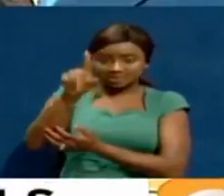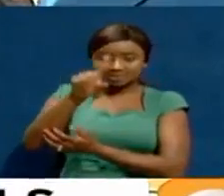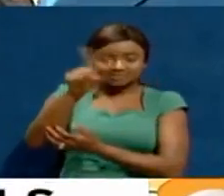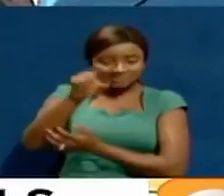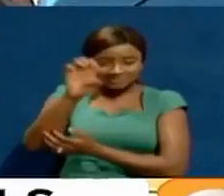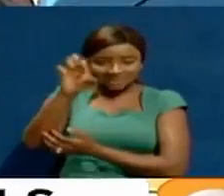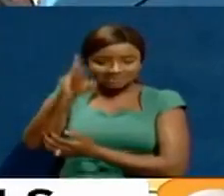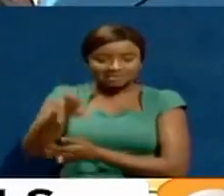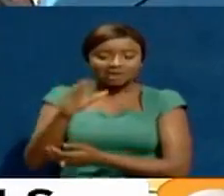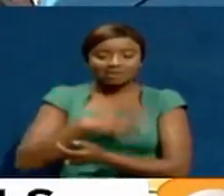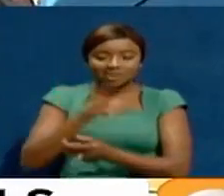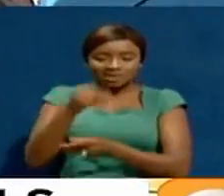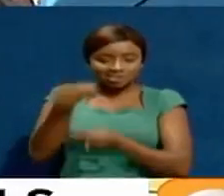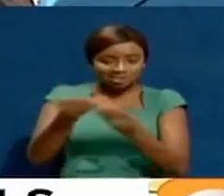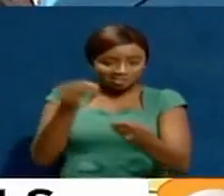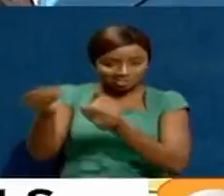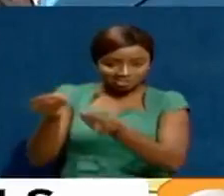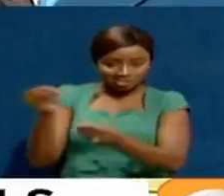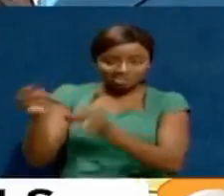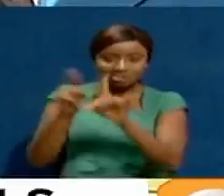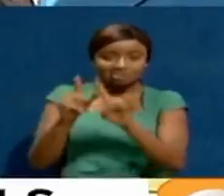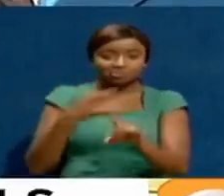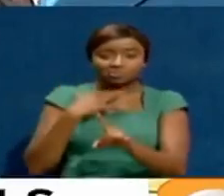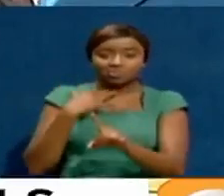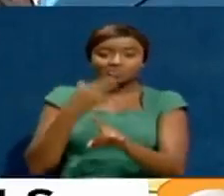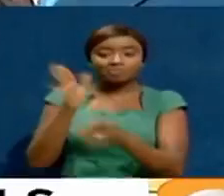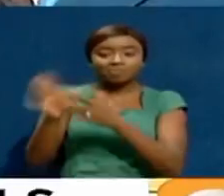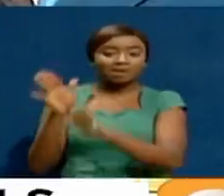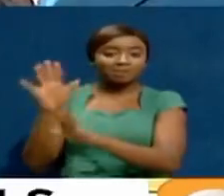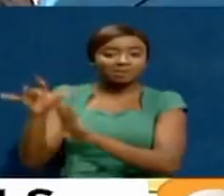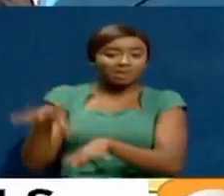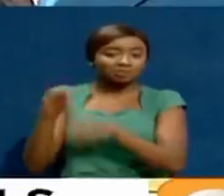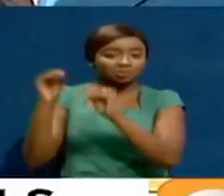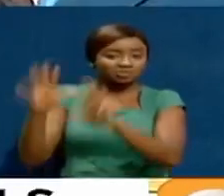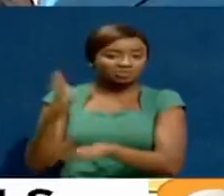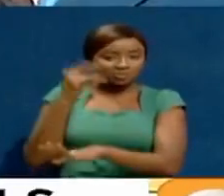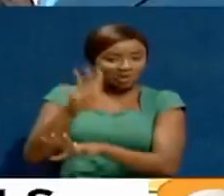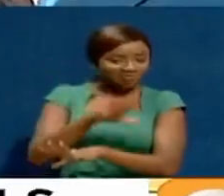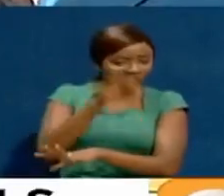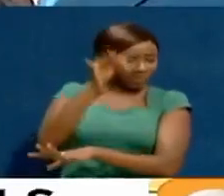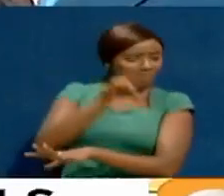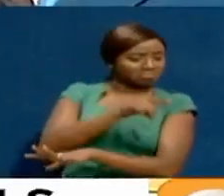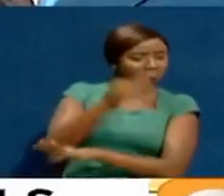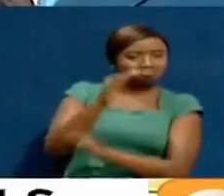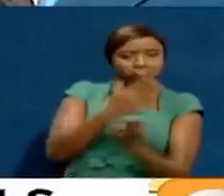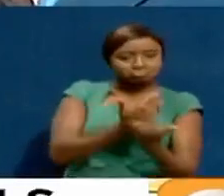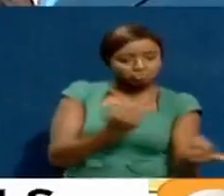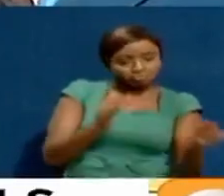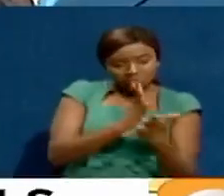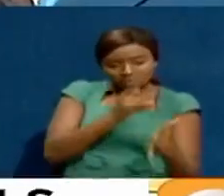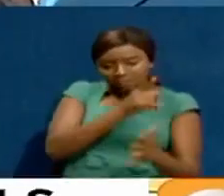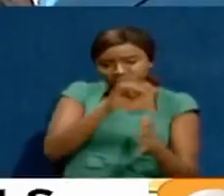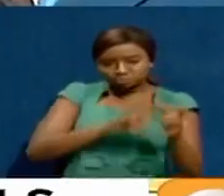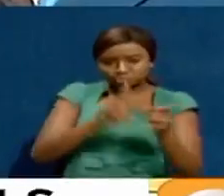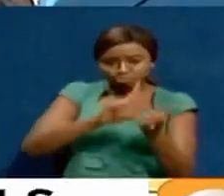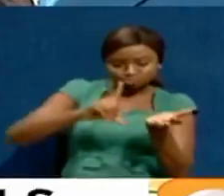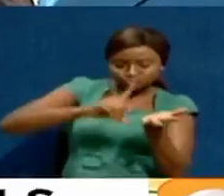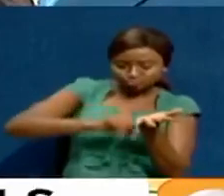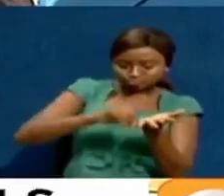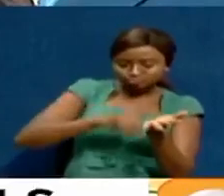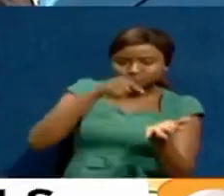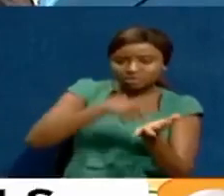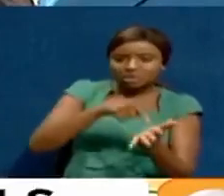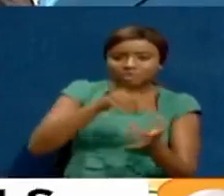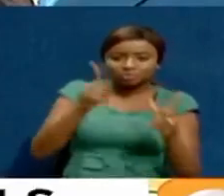Secretary directed all schools to confiscate the sanitizers after it emerged that some learners have been using the sanitizers to